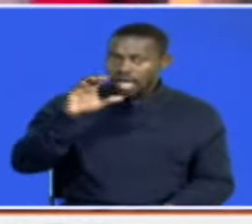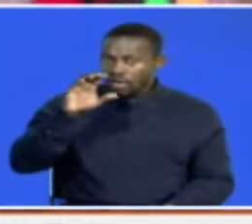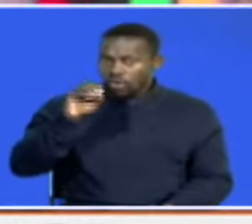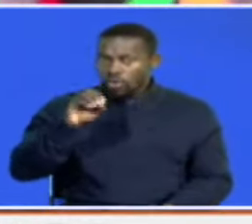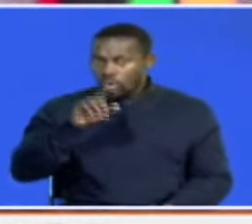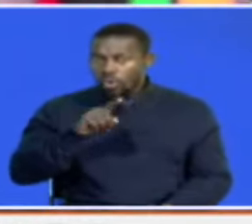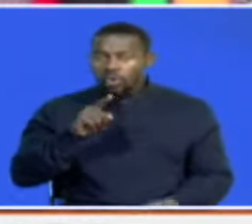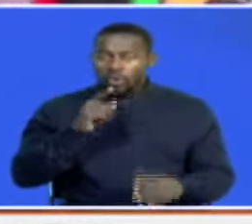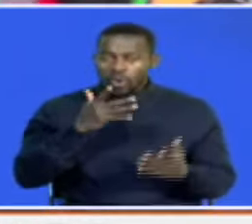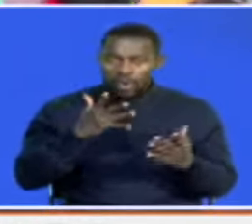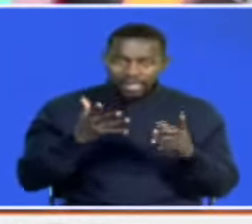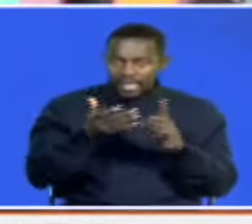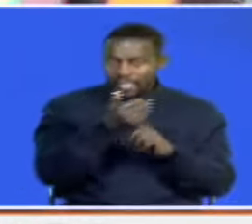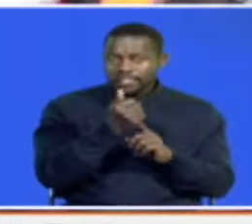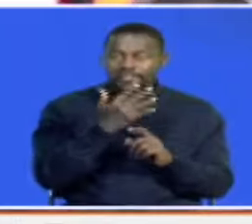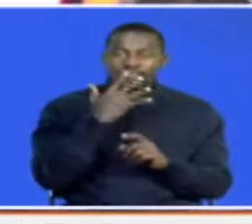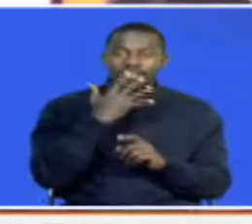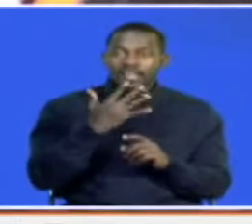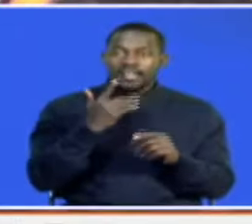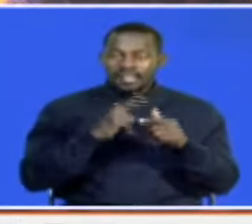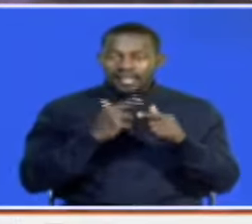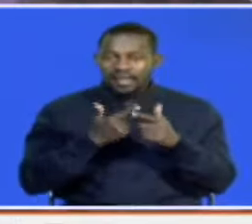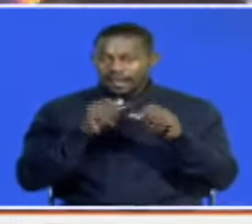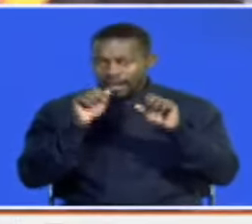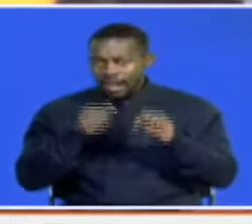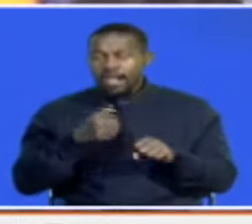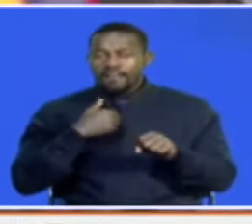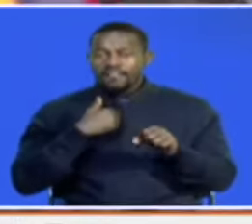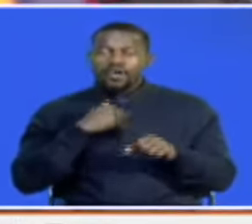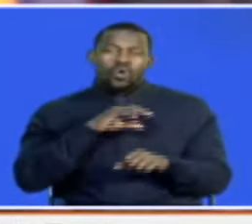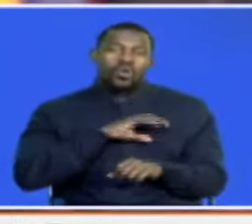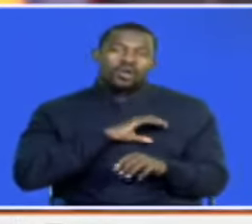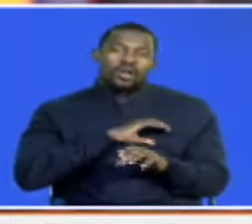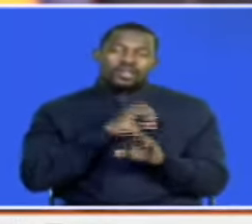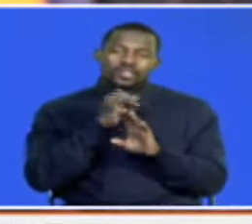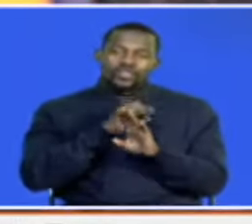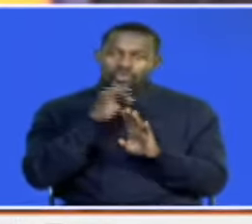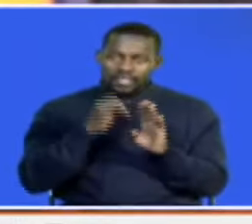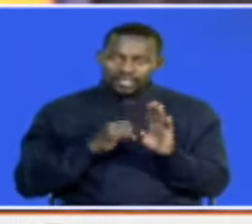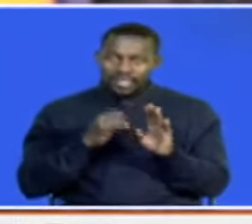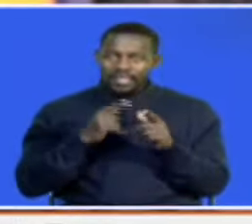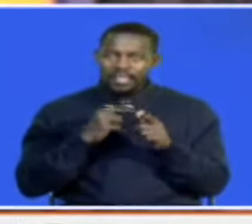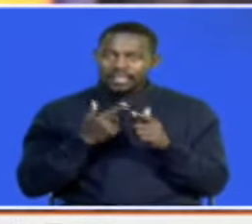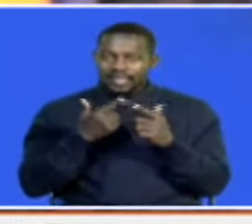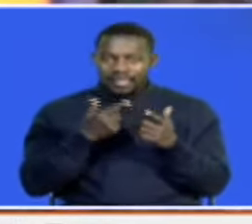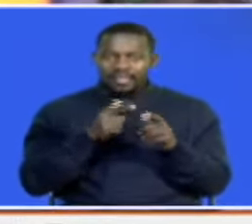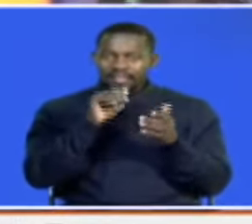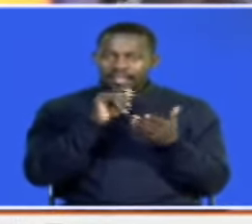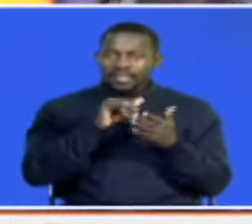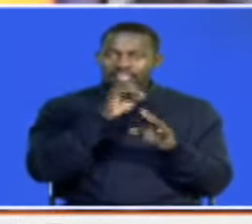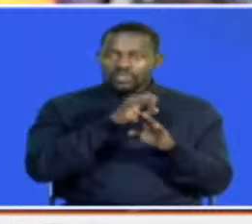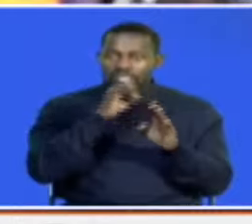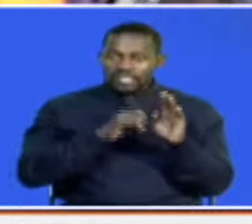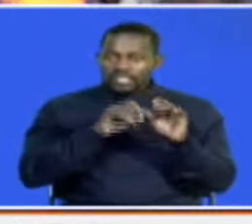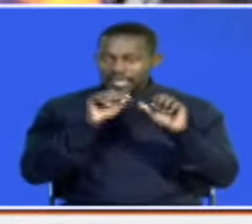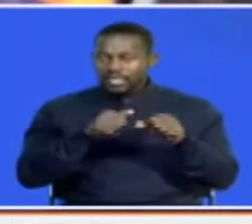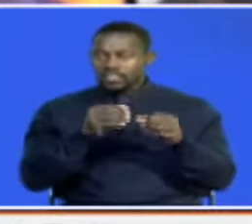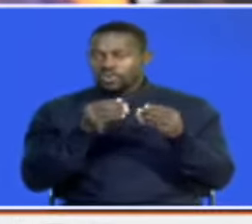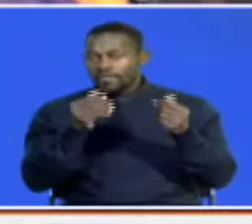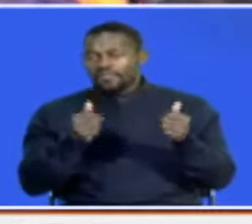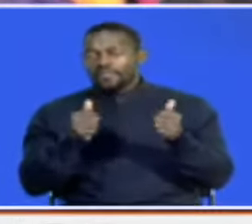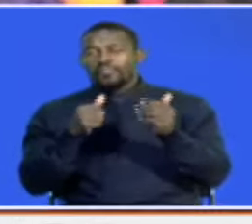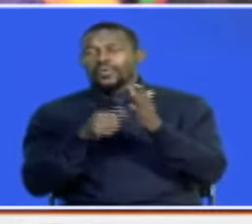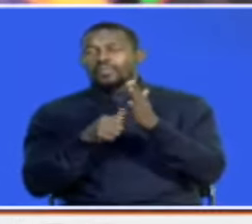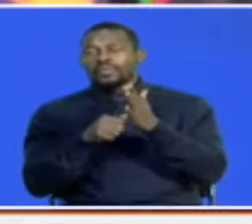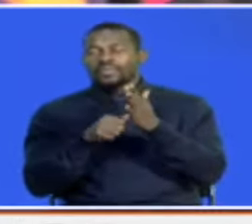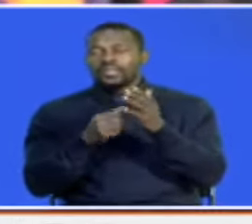like 500, let them insure for their own, so that fleet will be able to insure or cater for any liability that will come in the future. Or